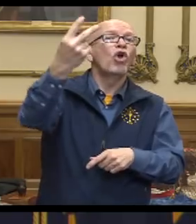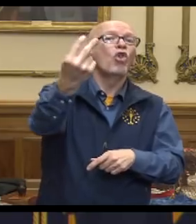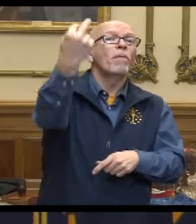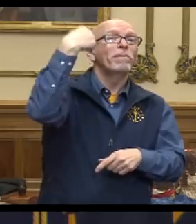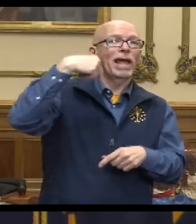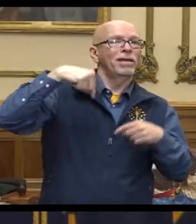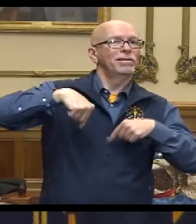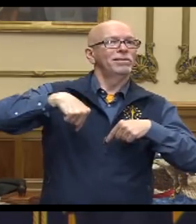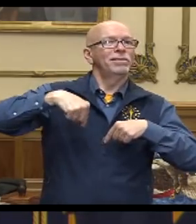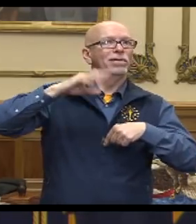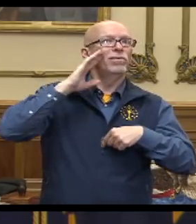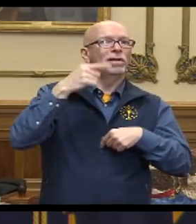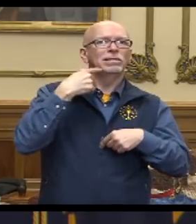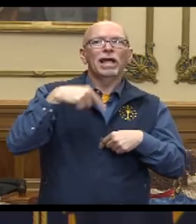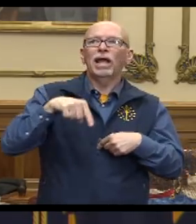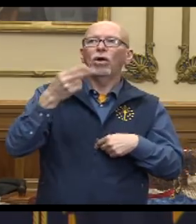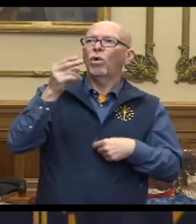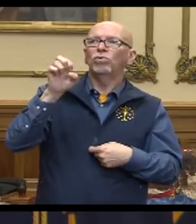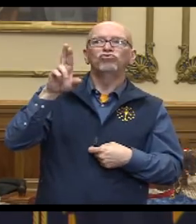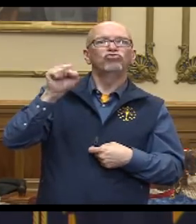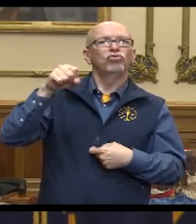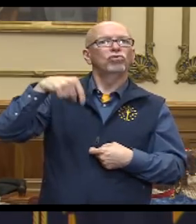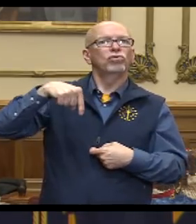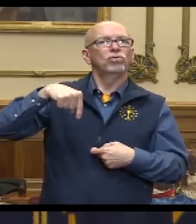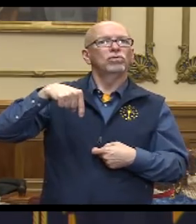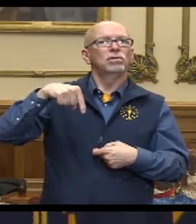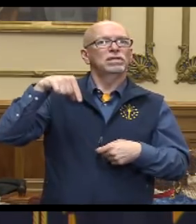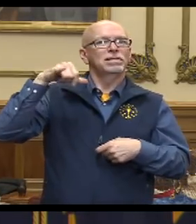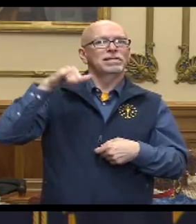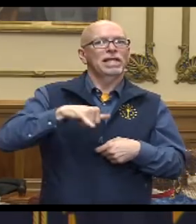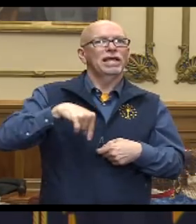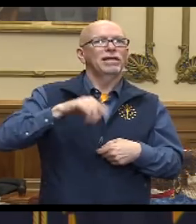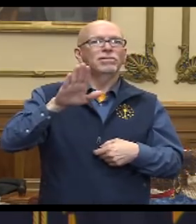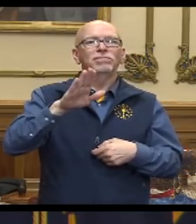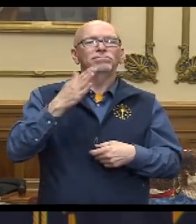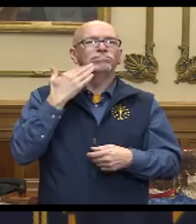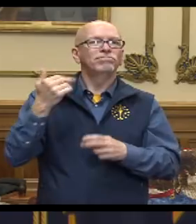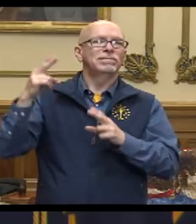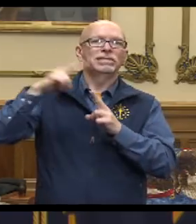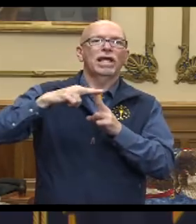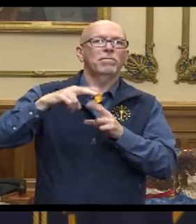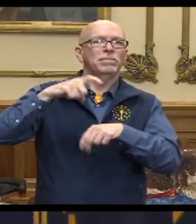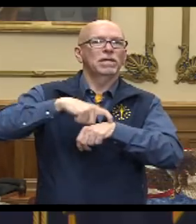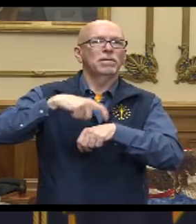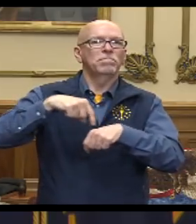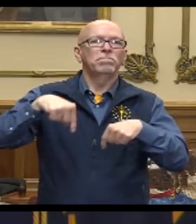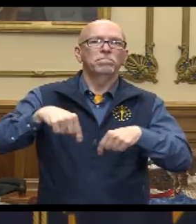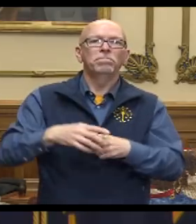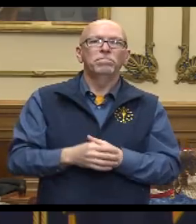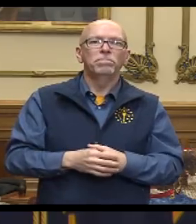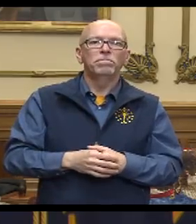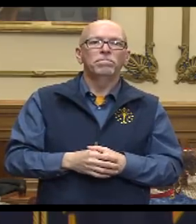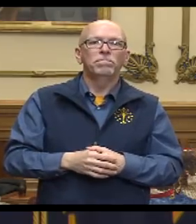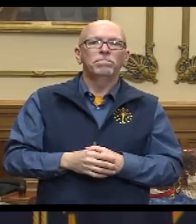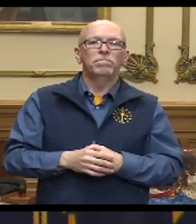say, for Hoosiers, this was their finest hour.